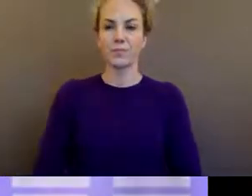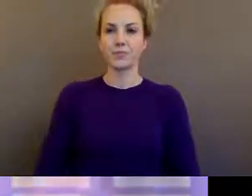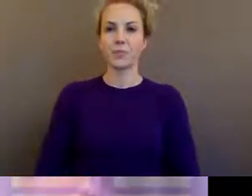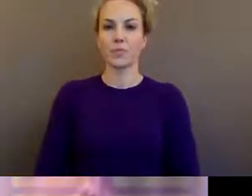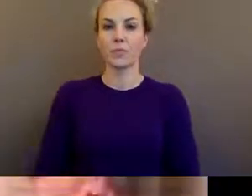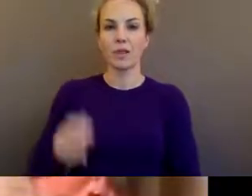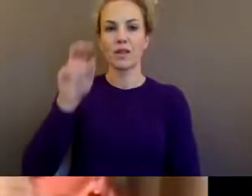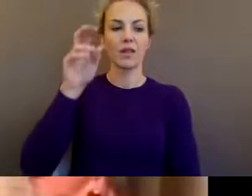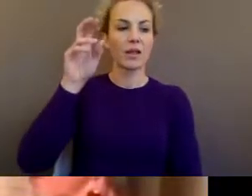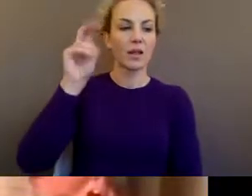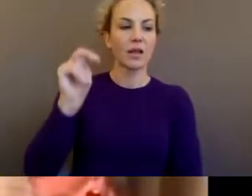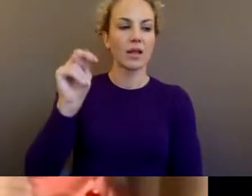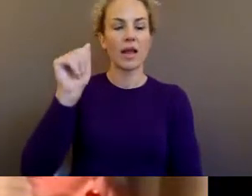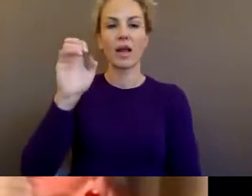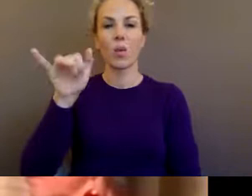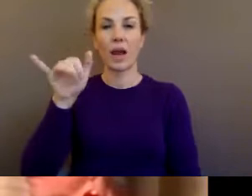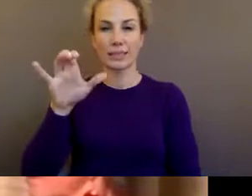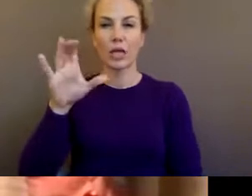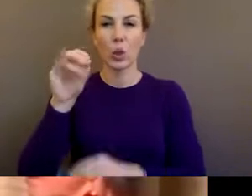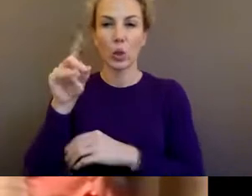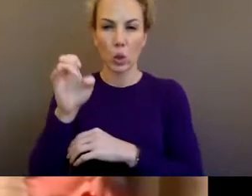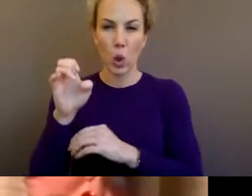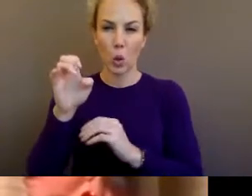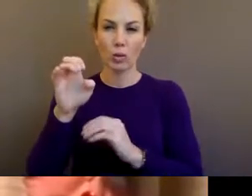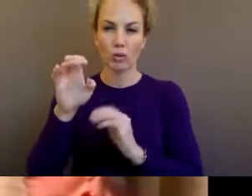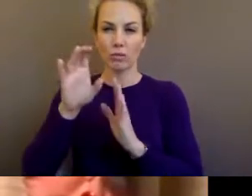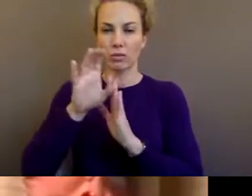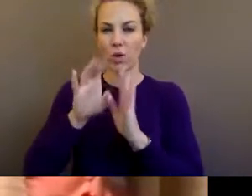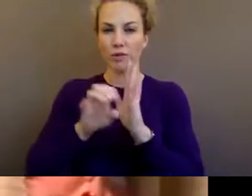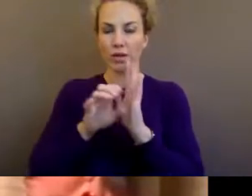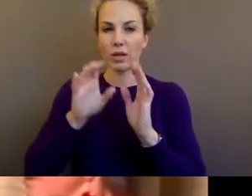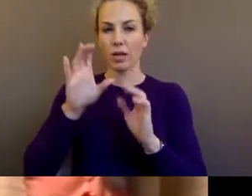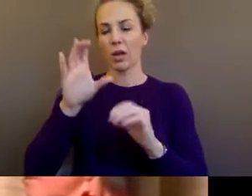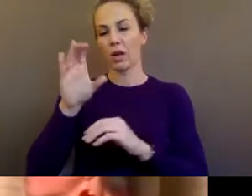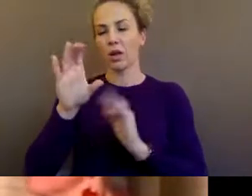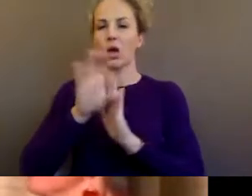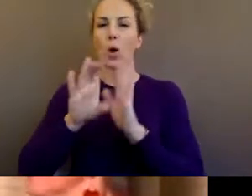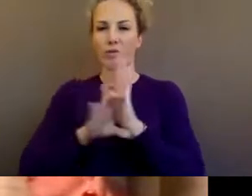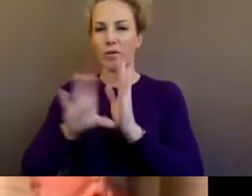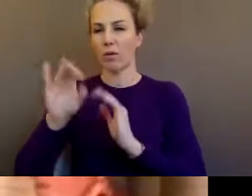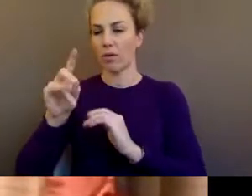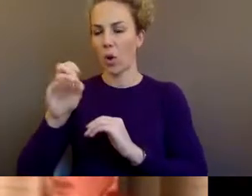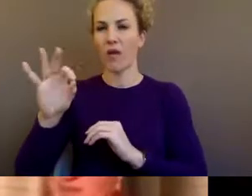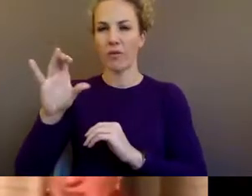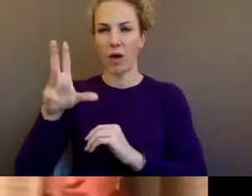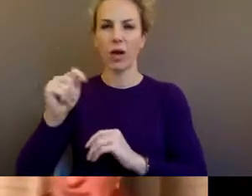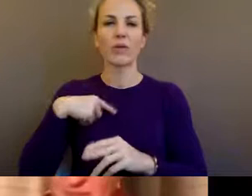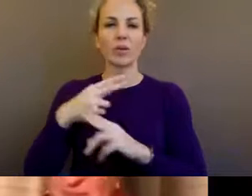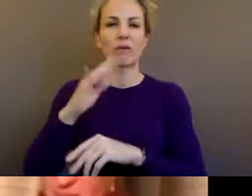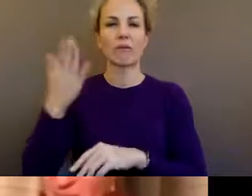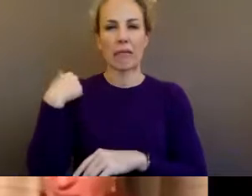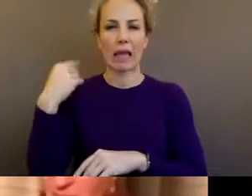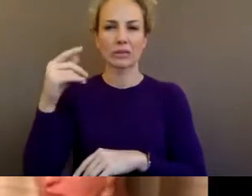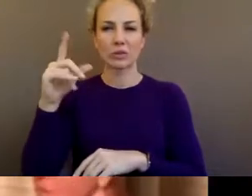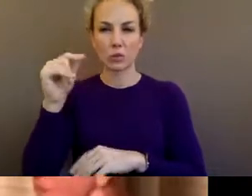The NAEYC Code of Ethical Conduct has been used for the last 20 years, and we have had a number of resources to help